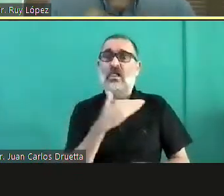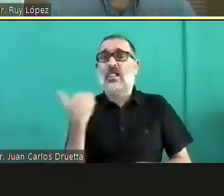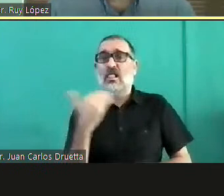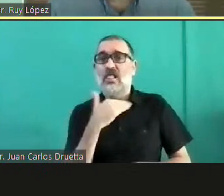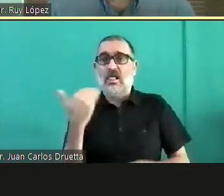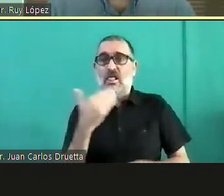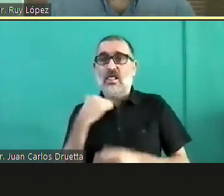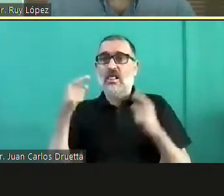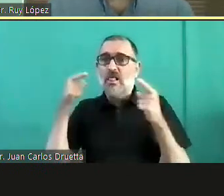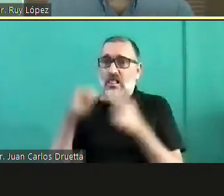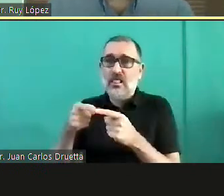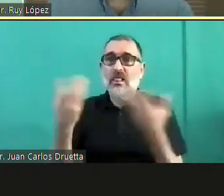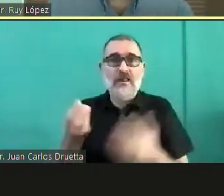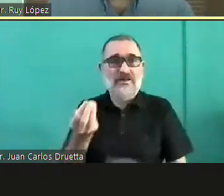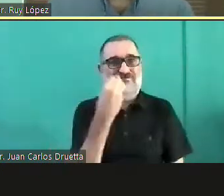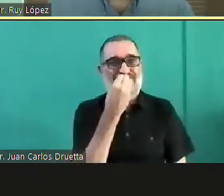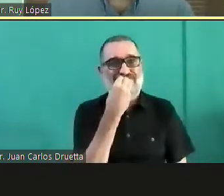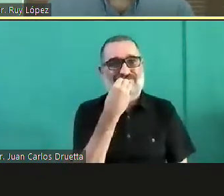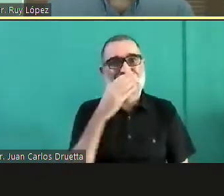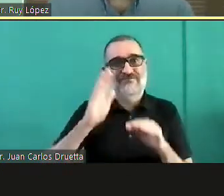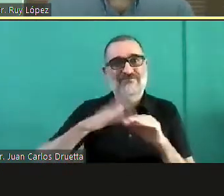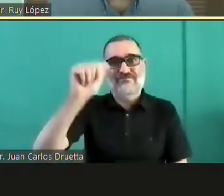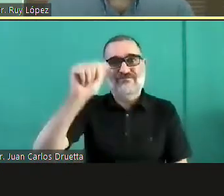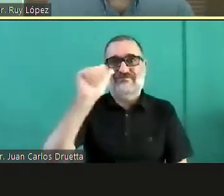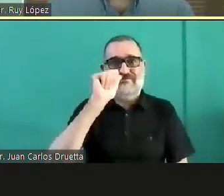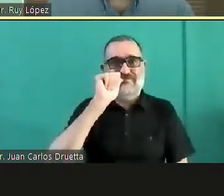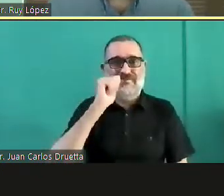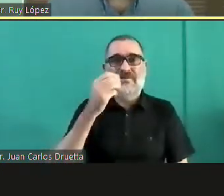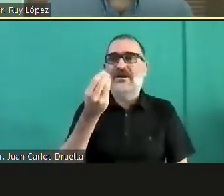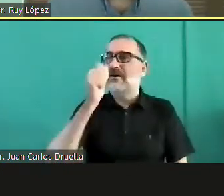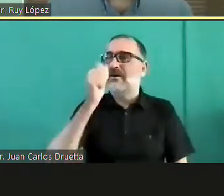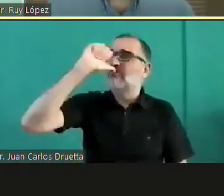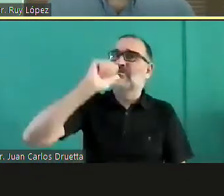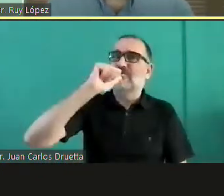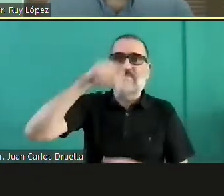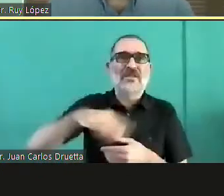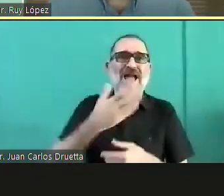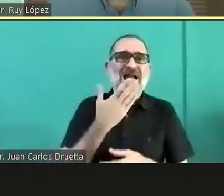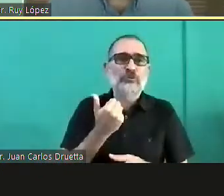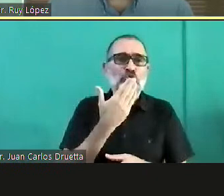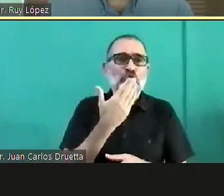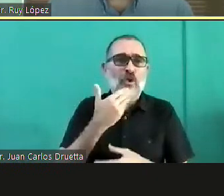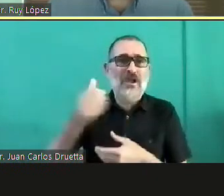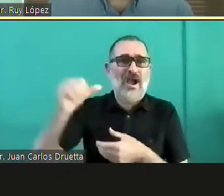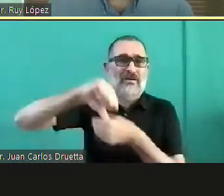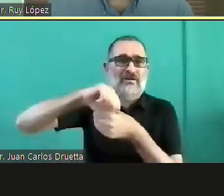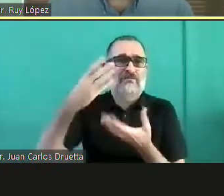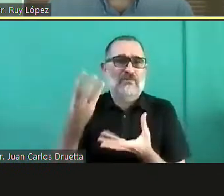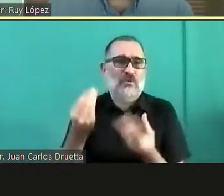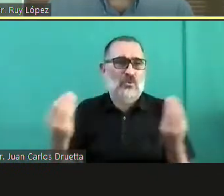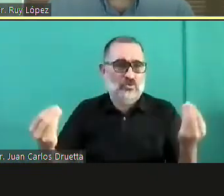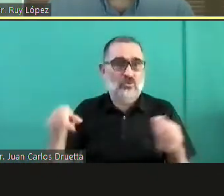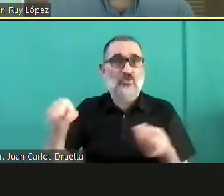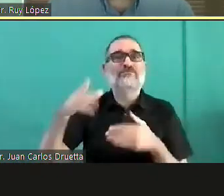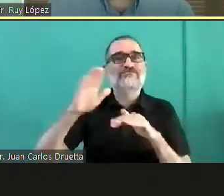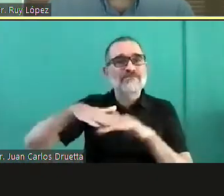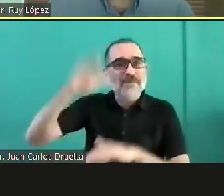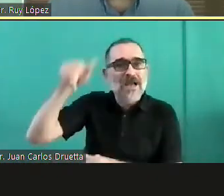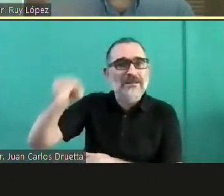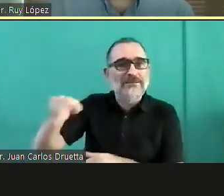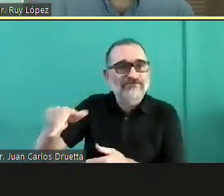having, and this was one of the concepts that not only helped us